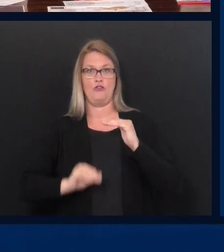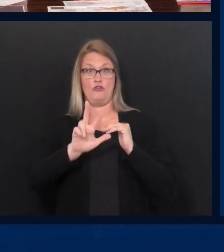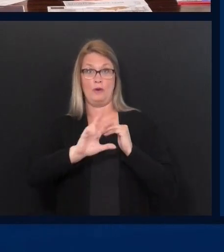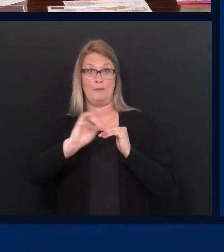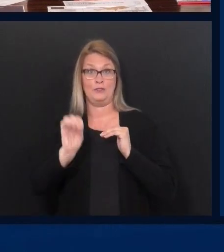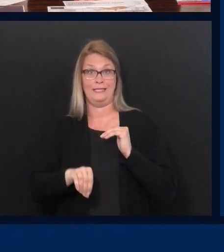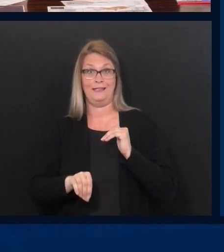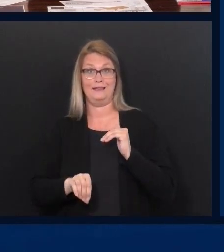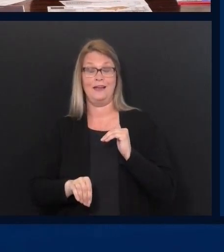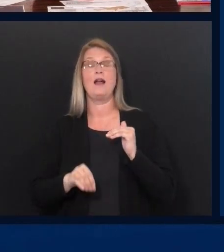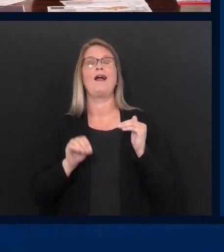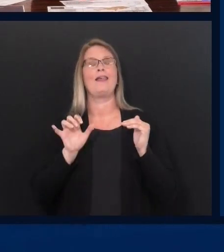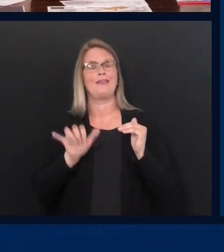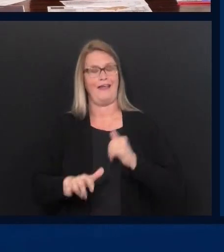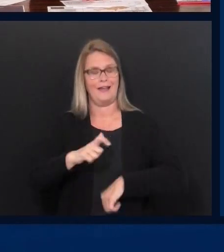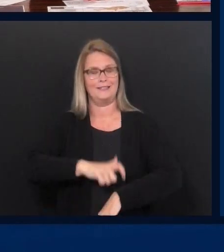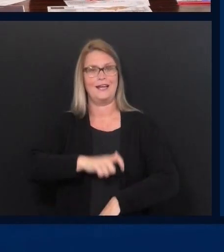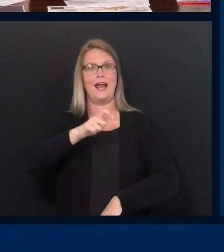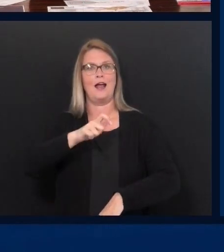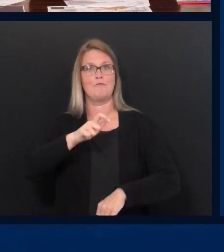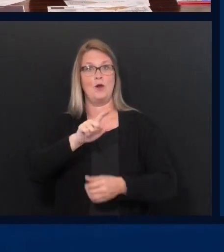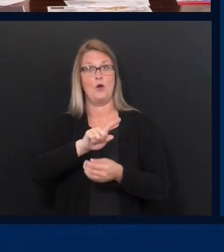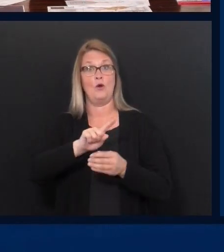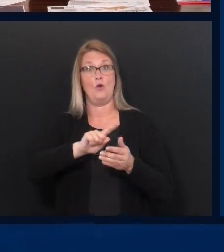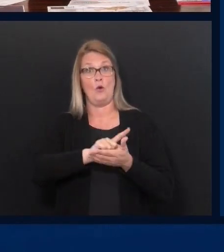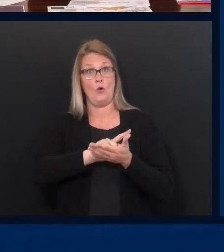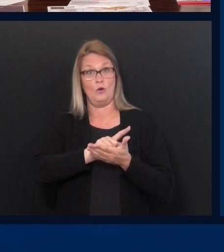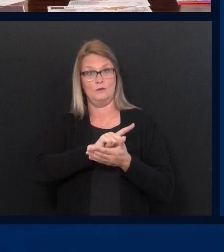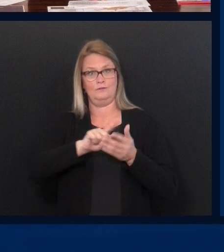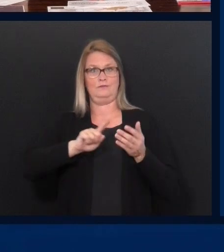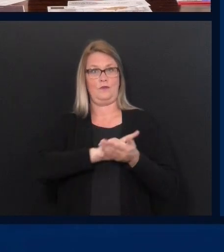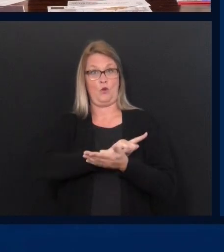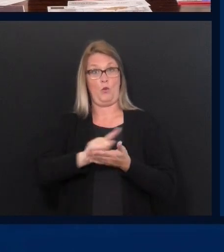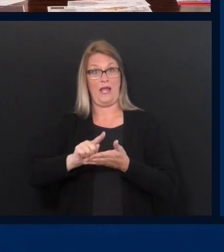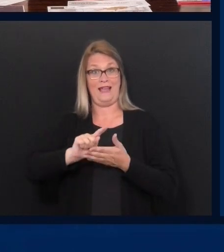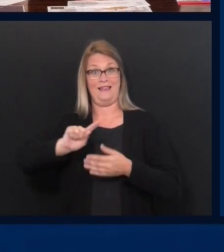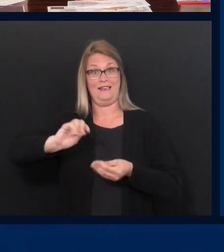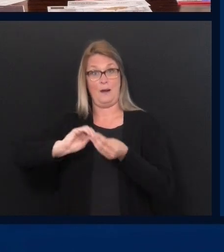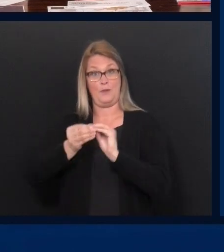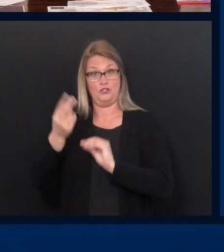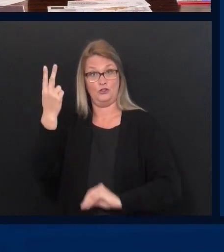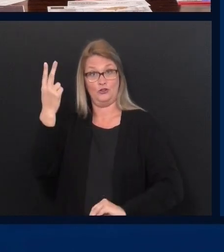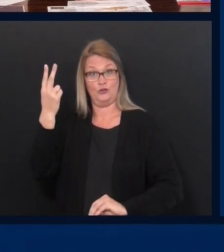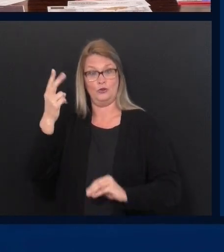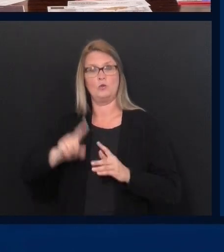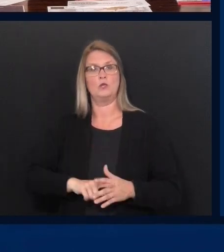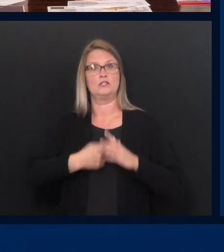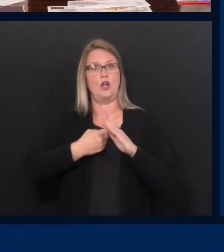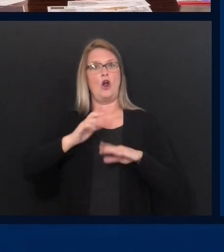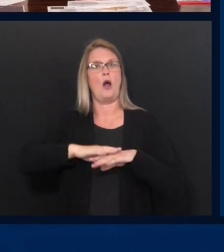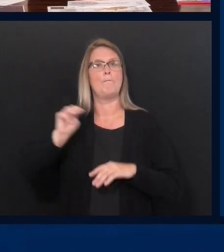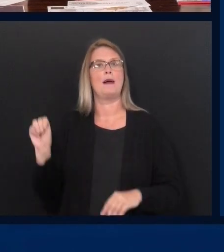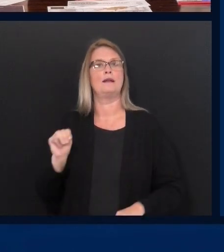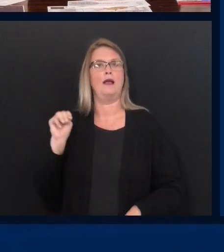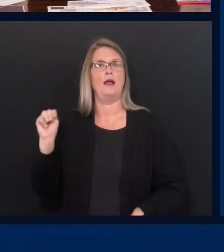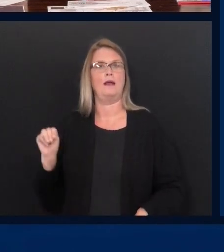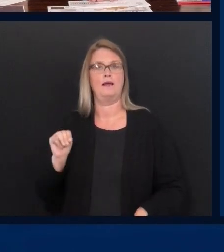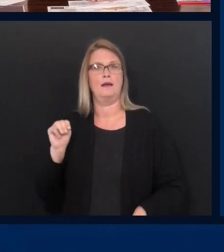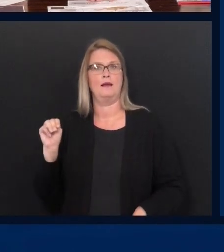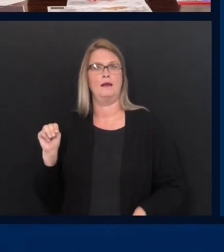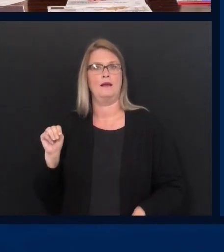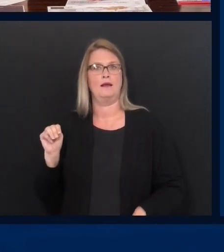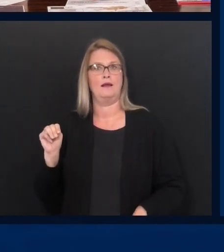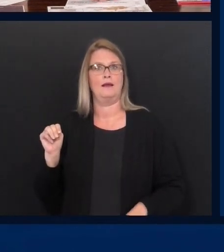time, then week 2 will commence on Monday. It will